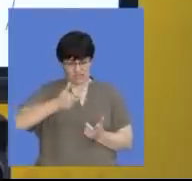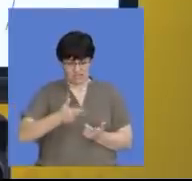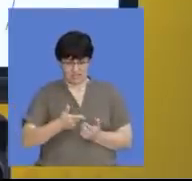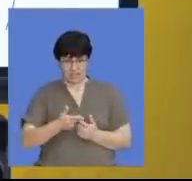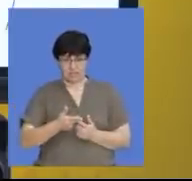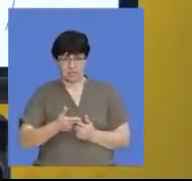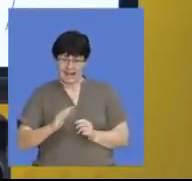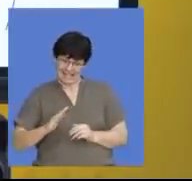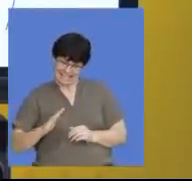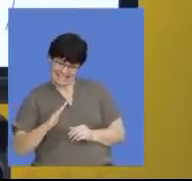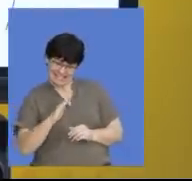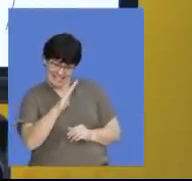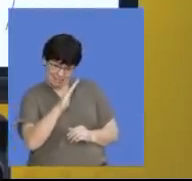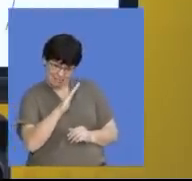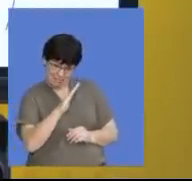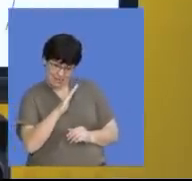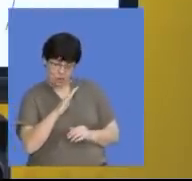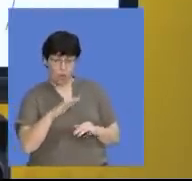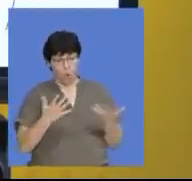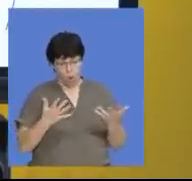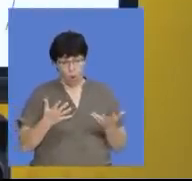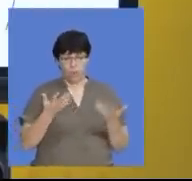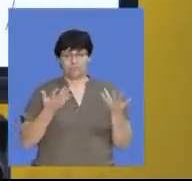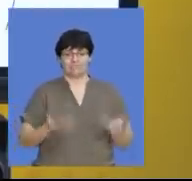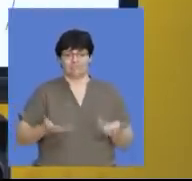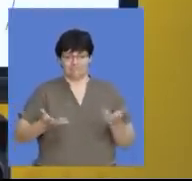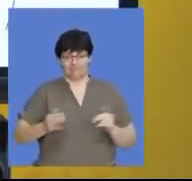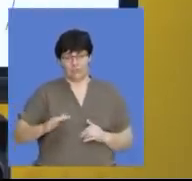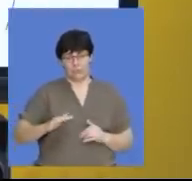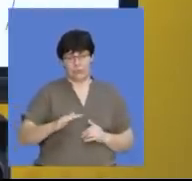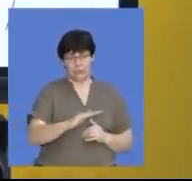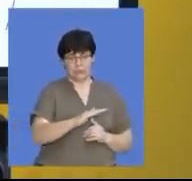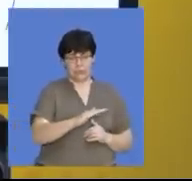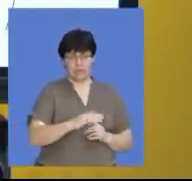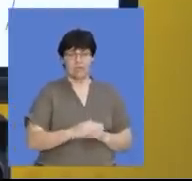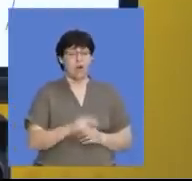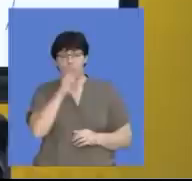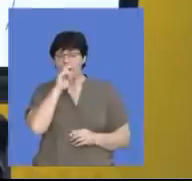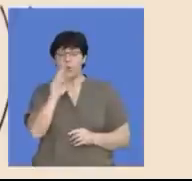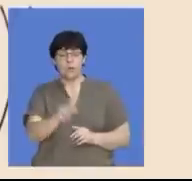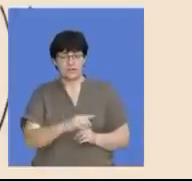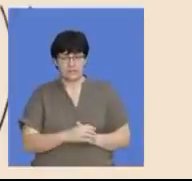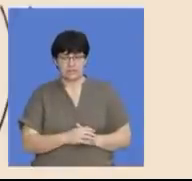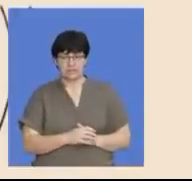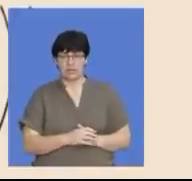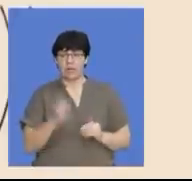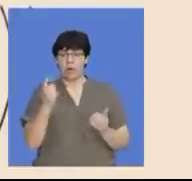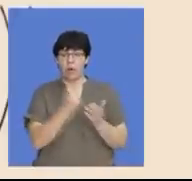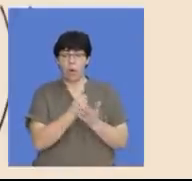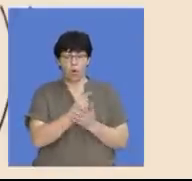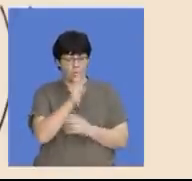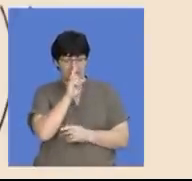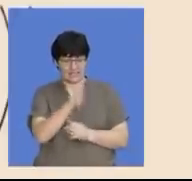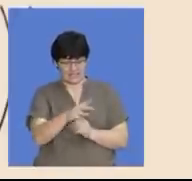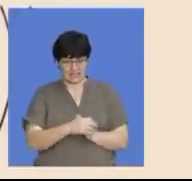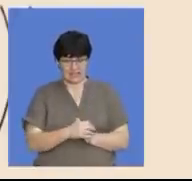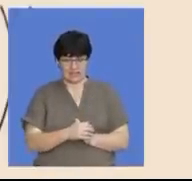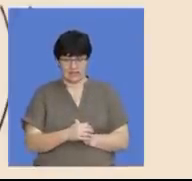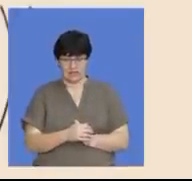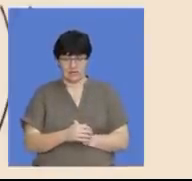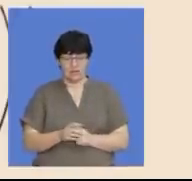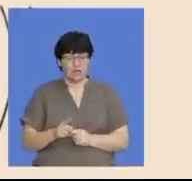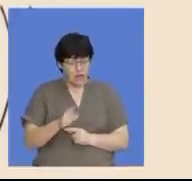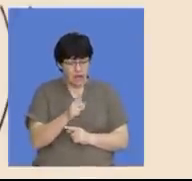whether the slopes are steep and or gentle. So what should we be looking for? Always note the following. When